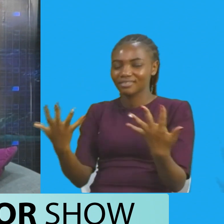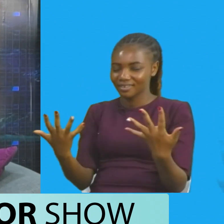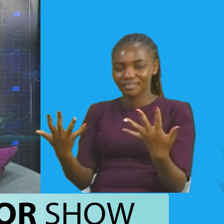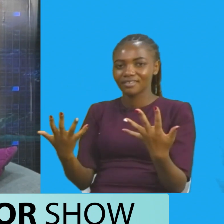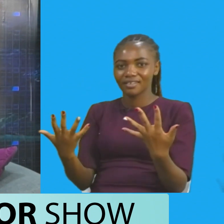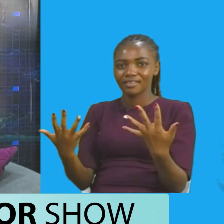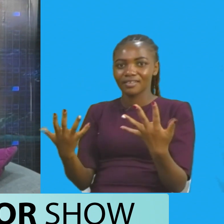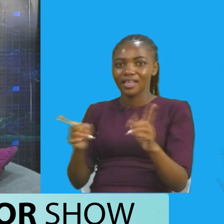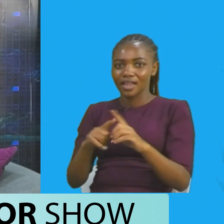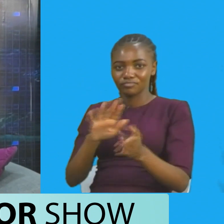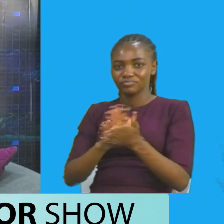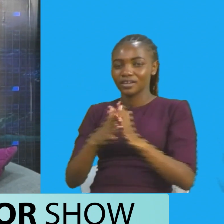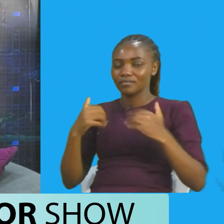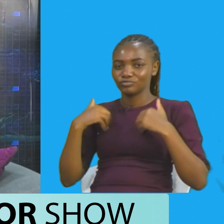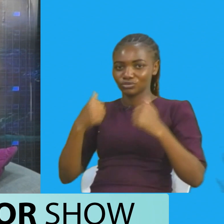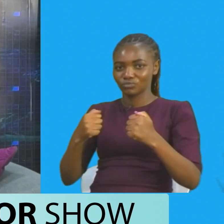of fighting the disease.